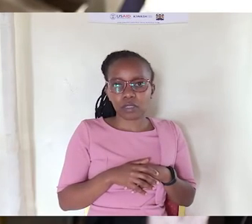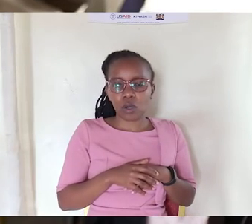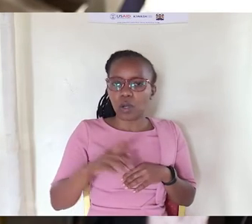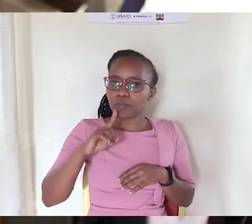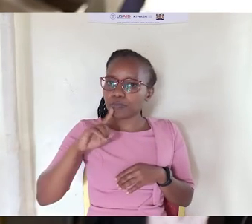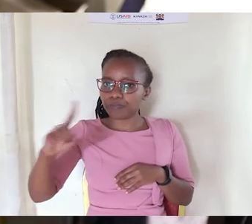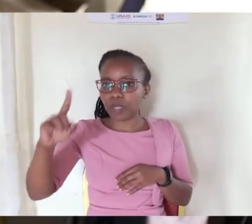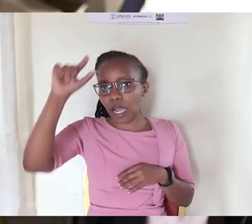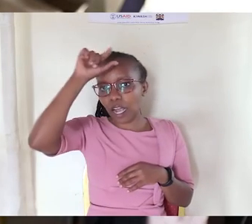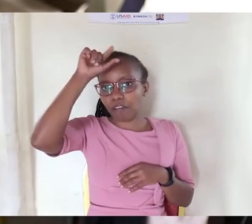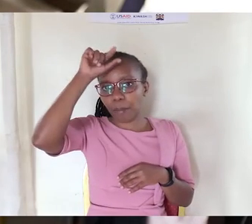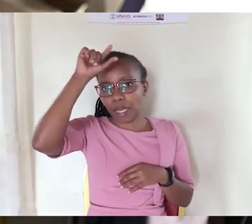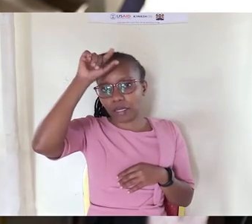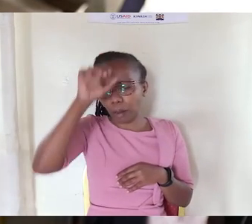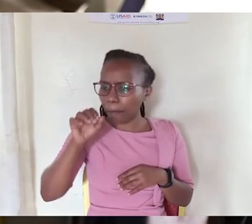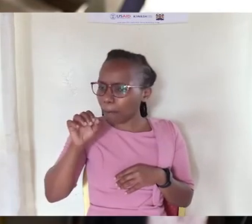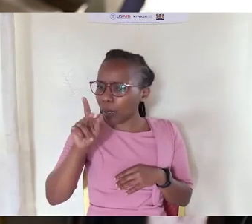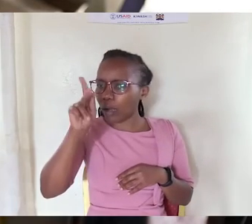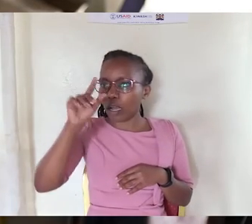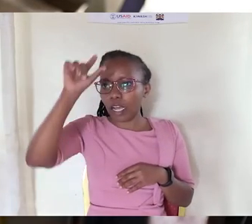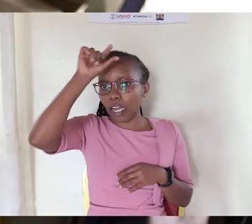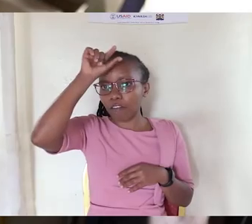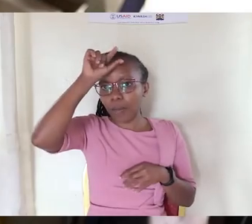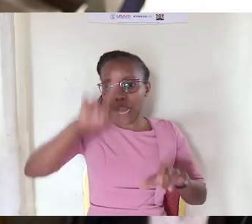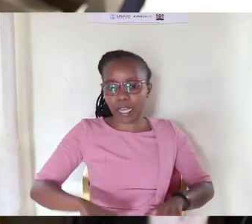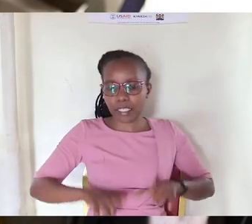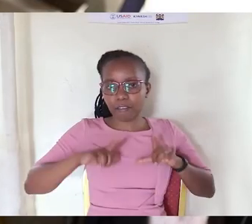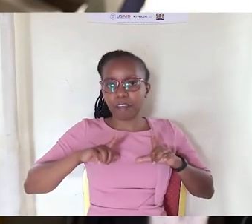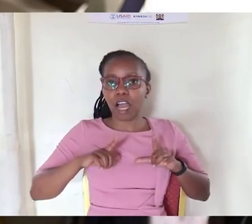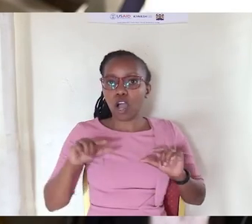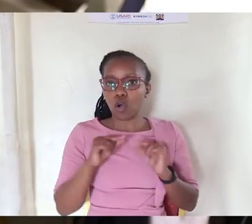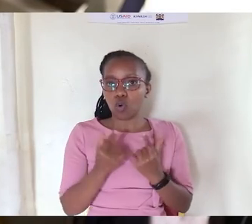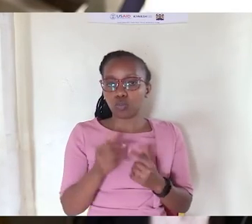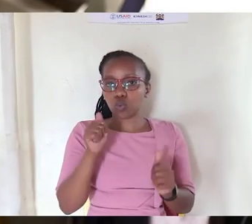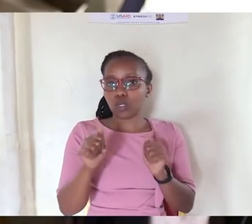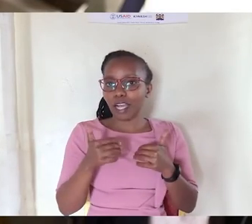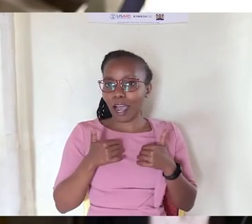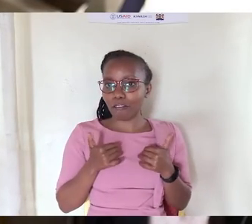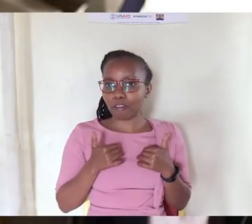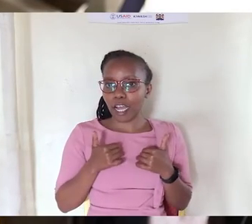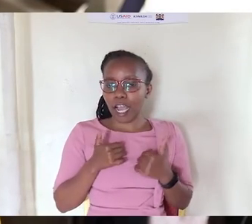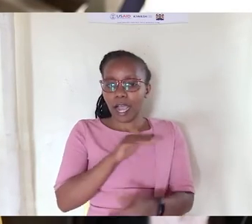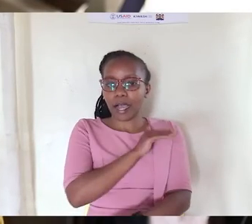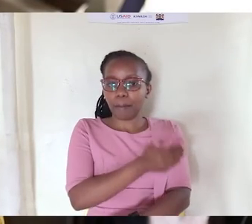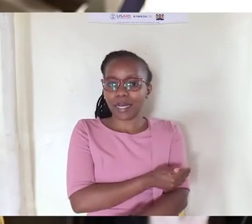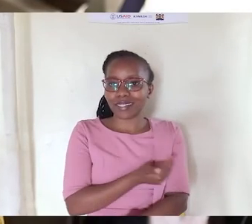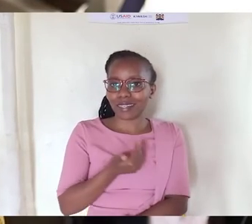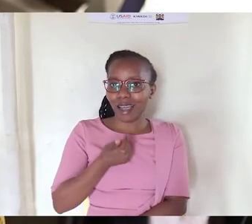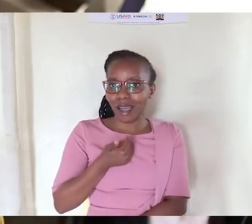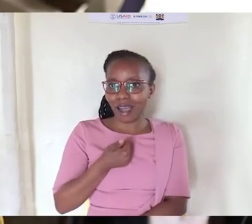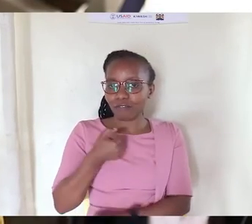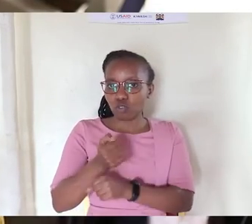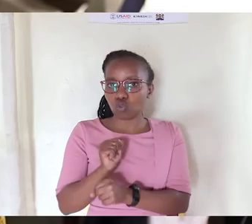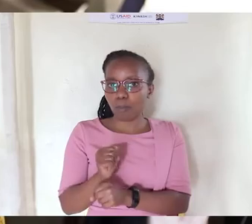We must be able to shout. And the survivor groups that we have here have the capacity to be able to